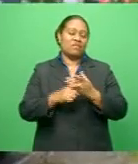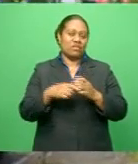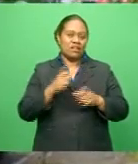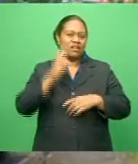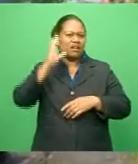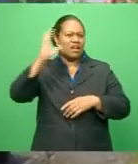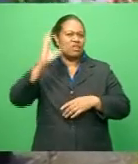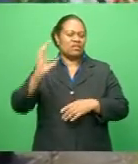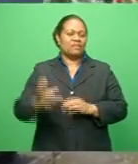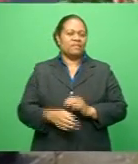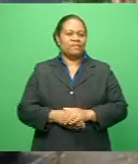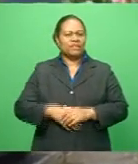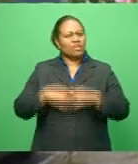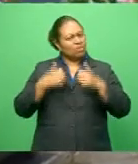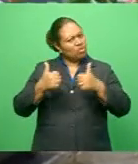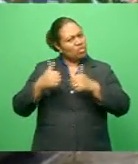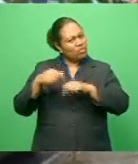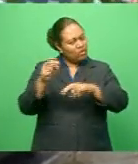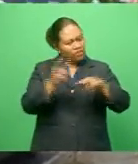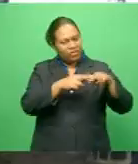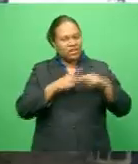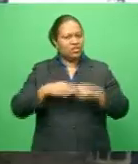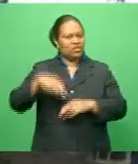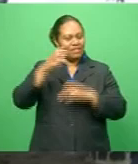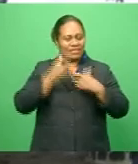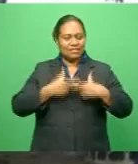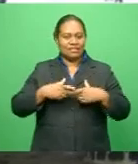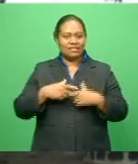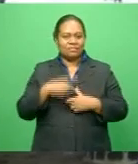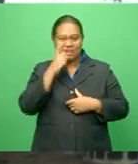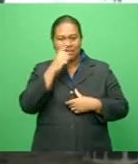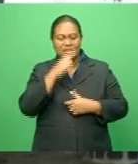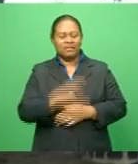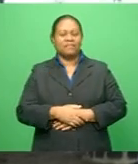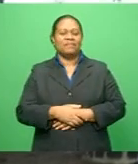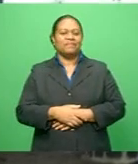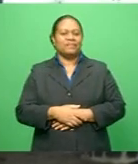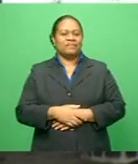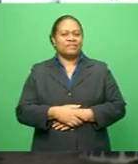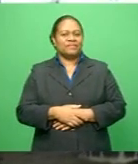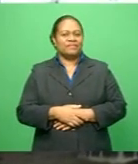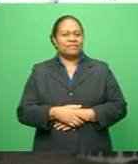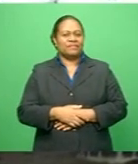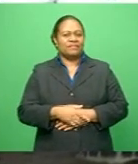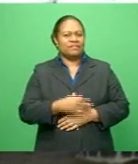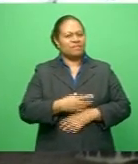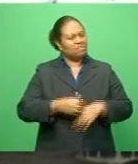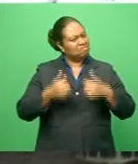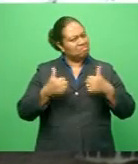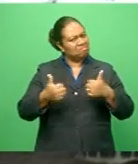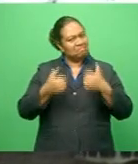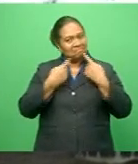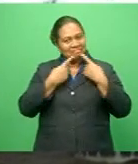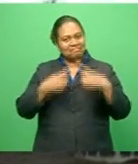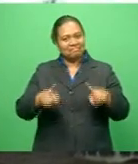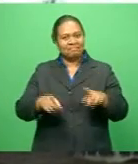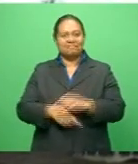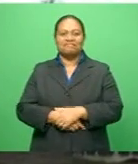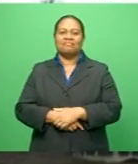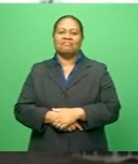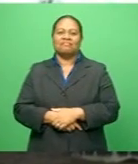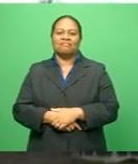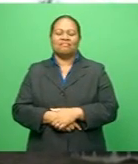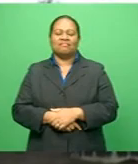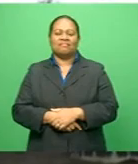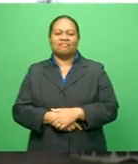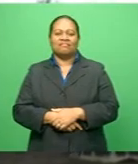It's good for Fijian citizens. A new idea is going to come. A very good announcement for the